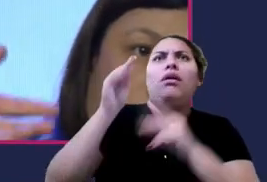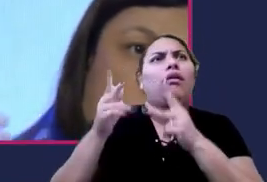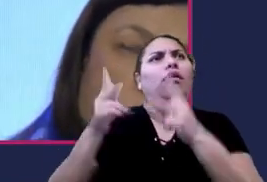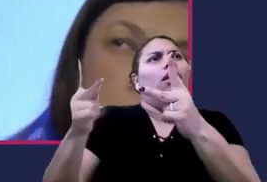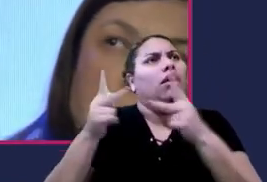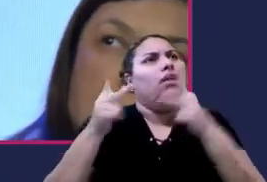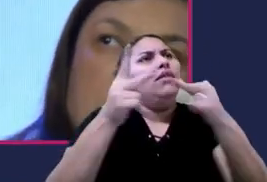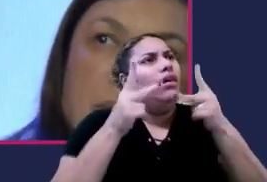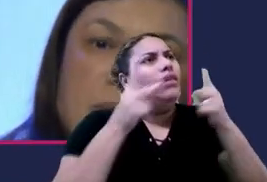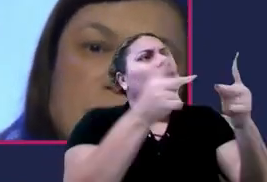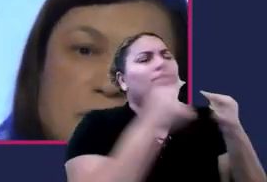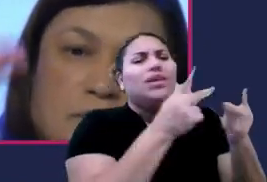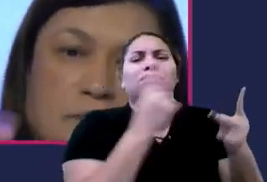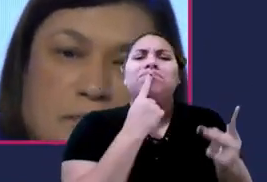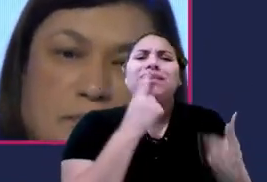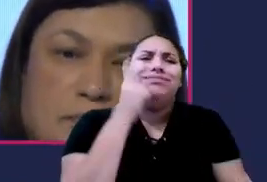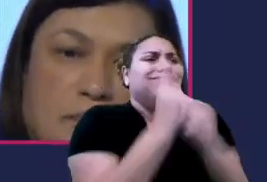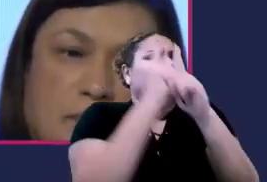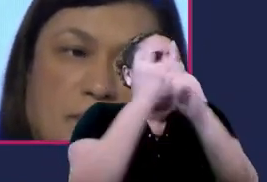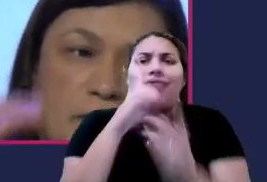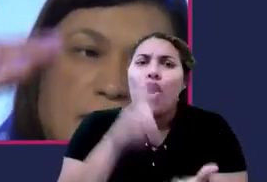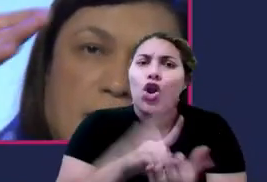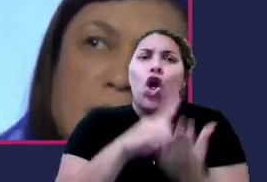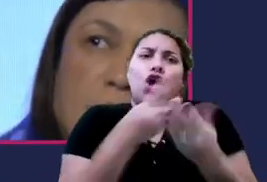a real peregrination.